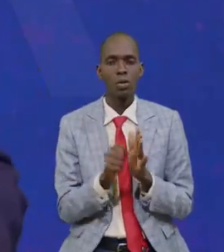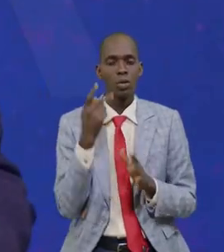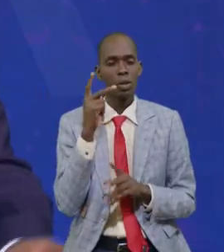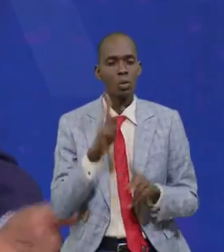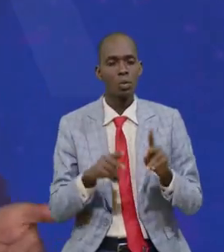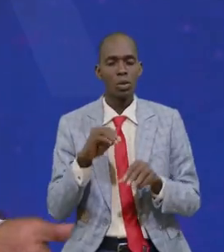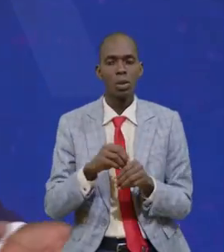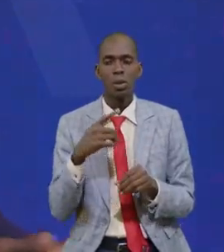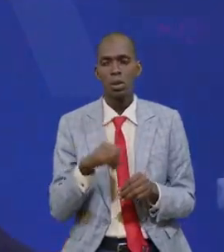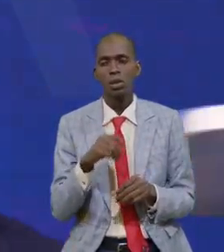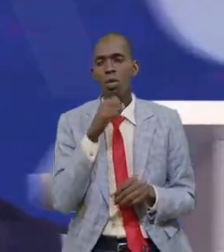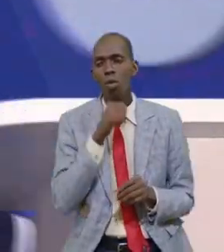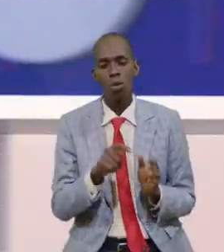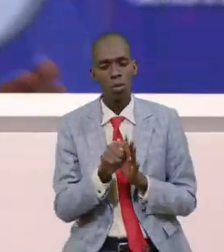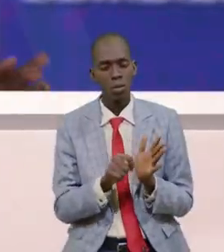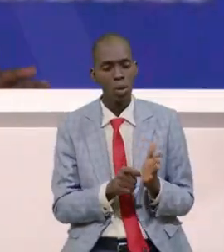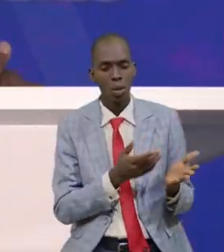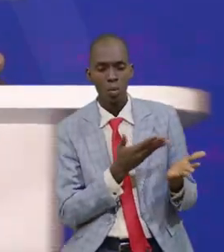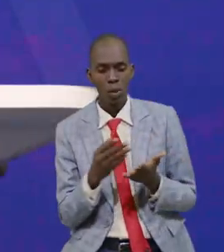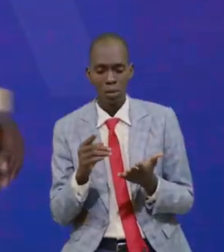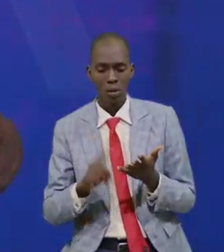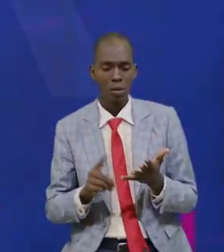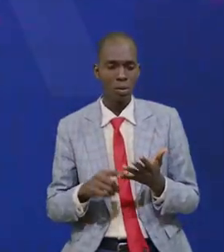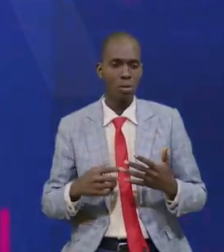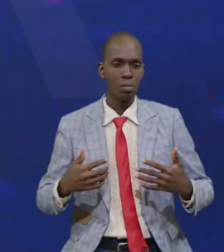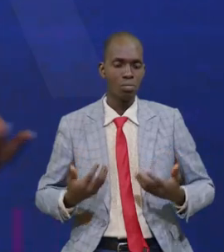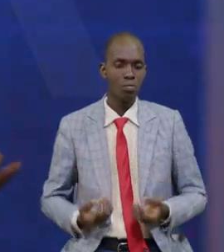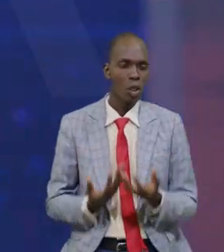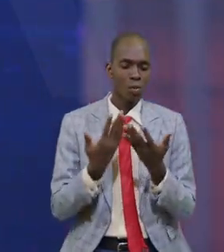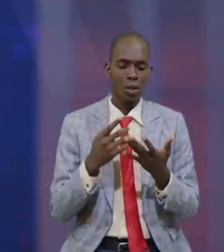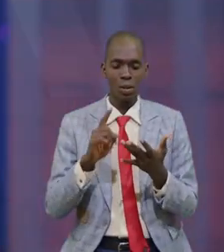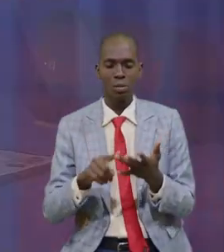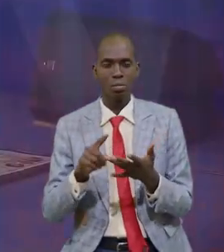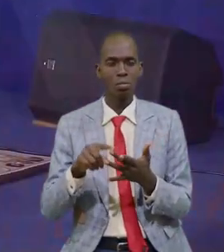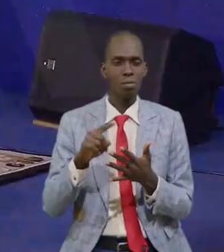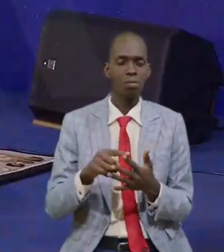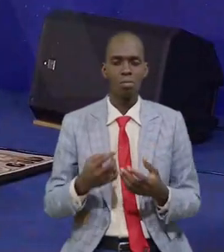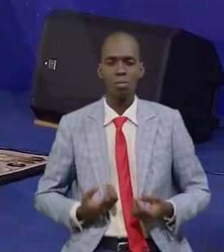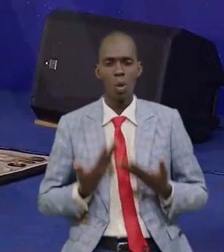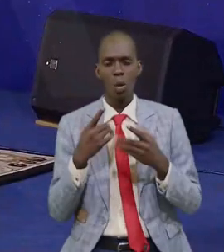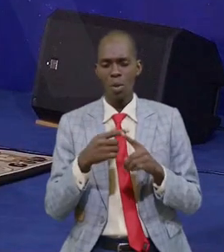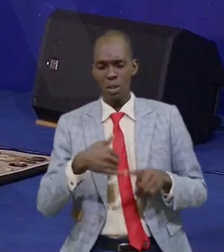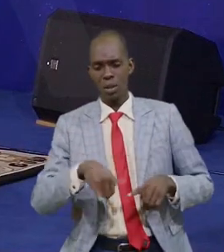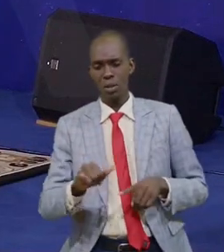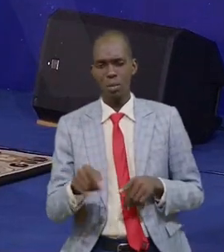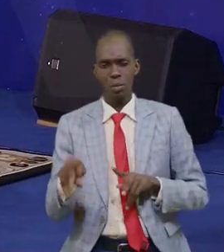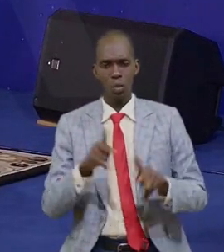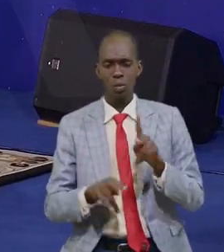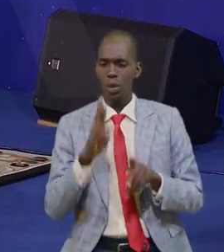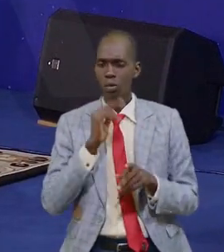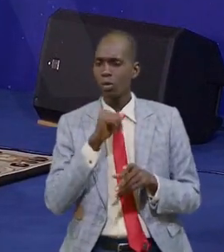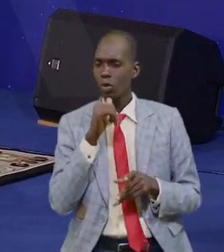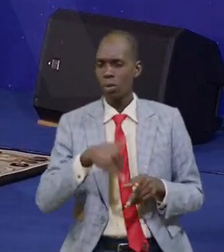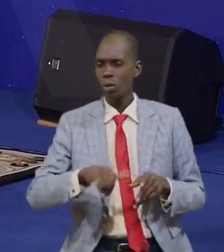Testament, they're bringing this sacrifice, bringing that sacrifice, and it didn't purge them, it didn't purify them, it didn't make